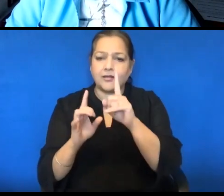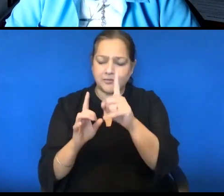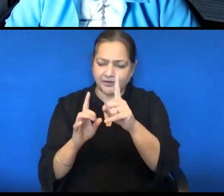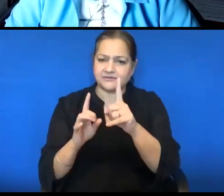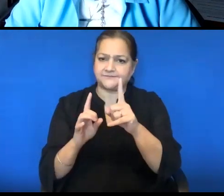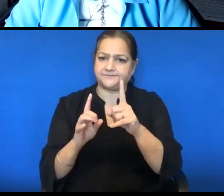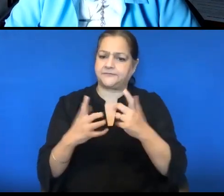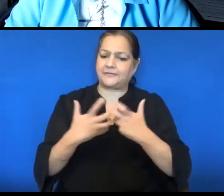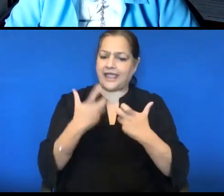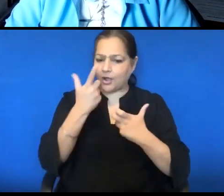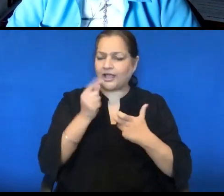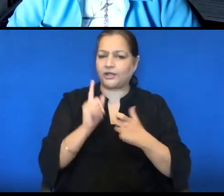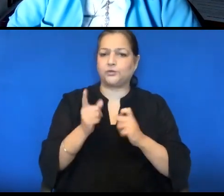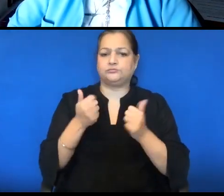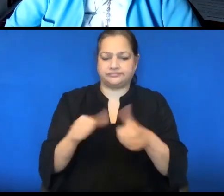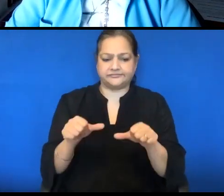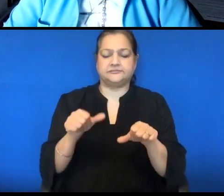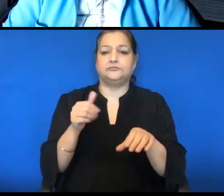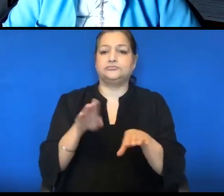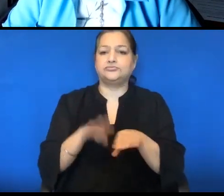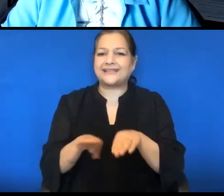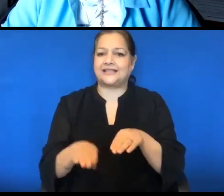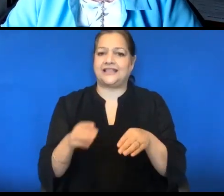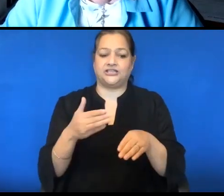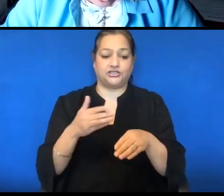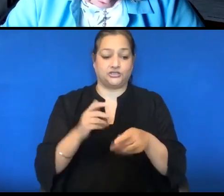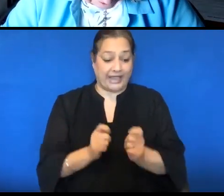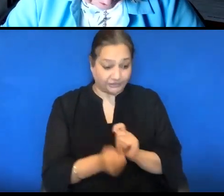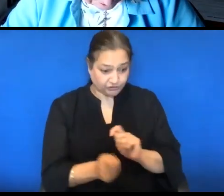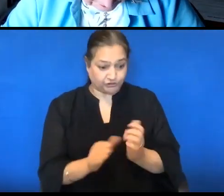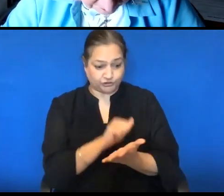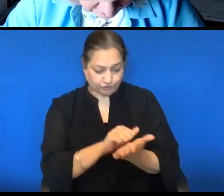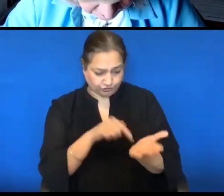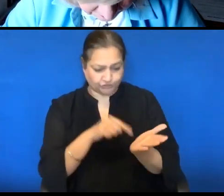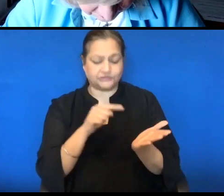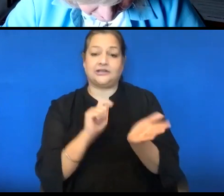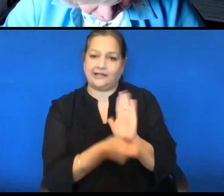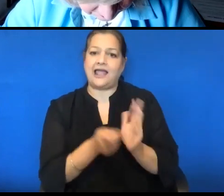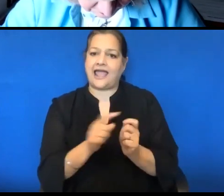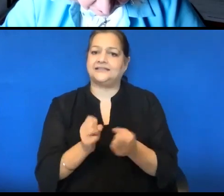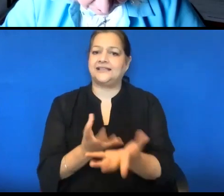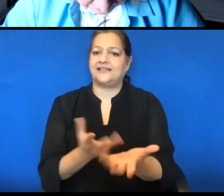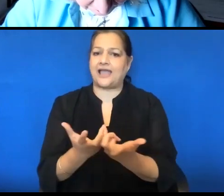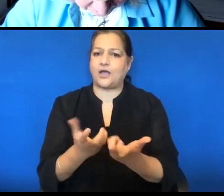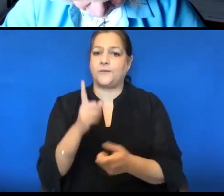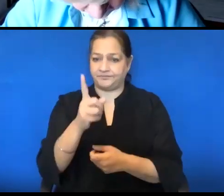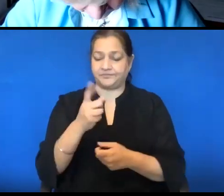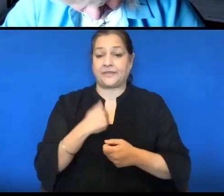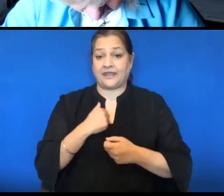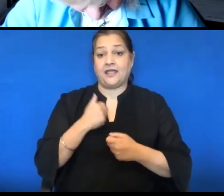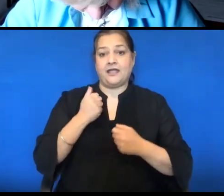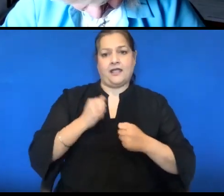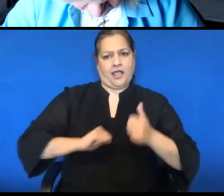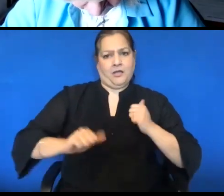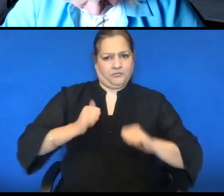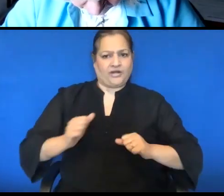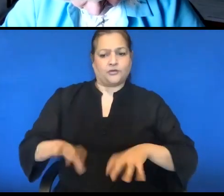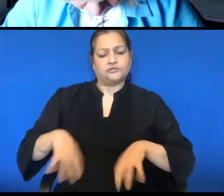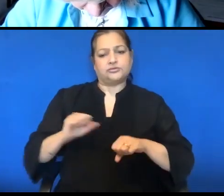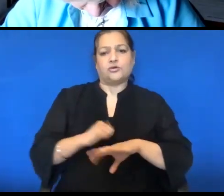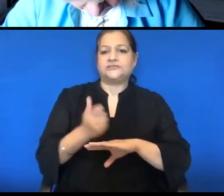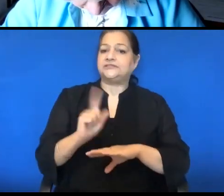terms, and how would you deliver it? Well, our own party's policy, which I'm very proud to have brought in, is to take the curriculum, to